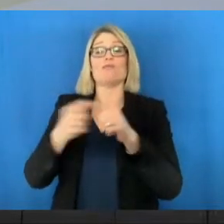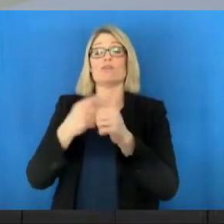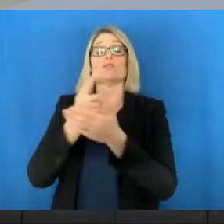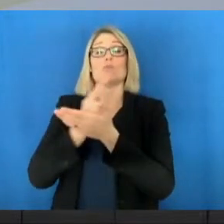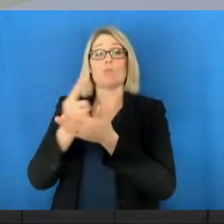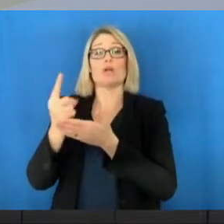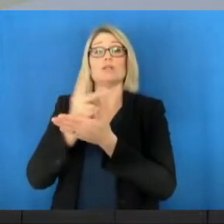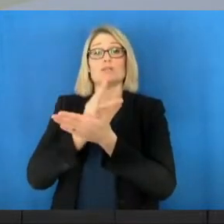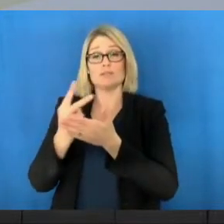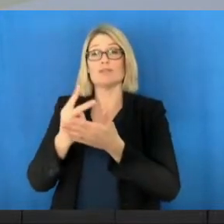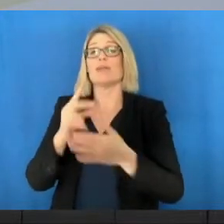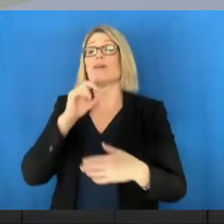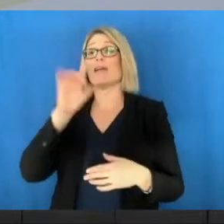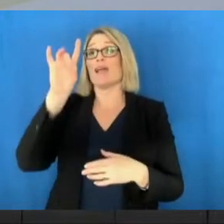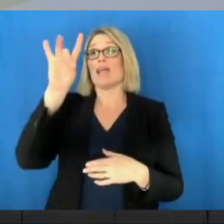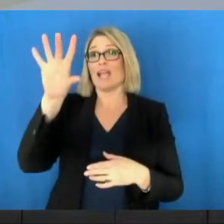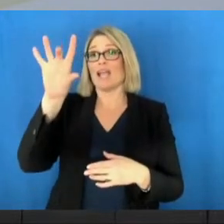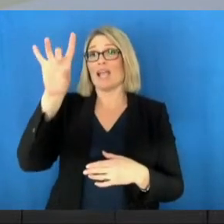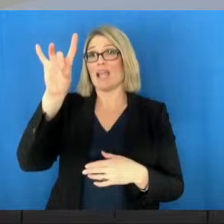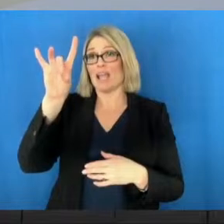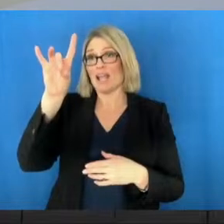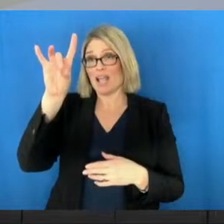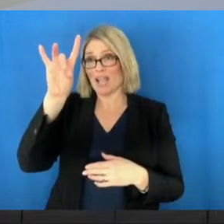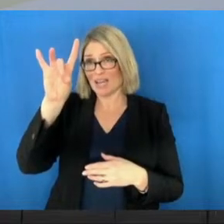gone to 80 to 85?